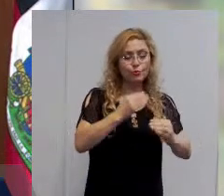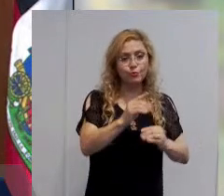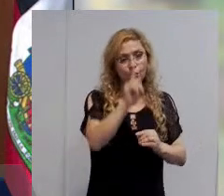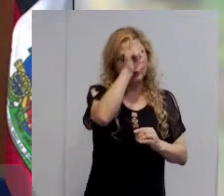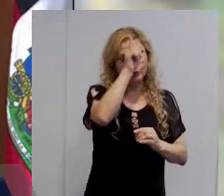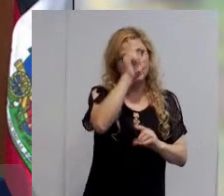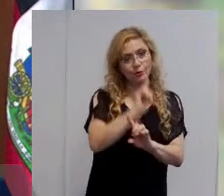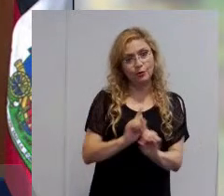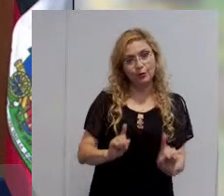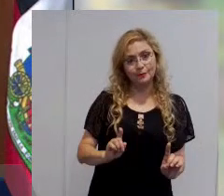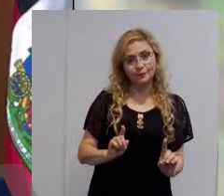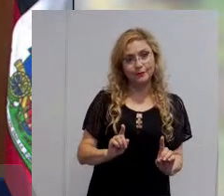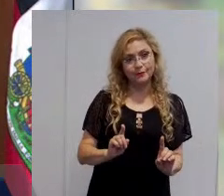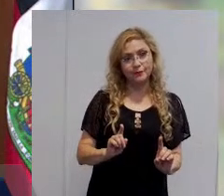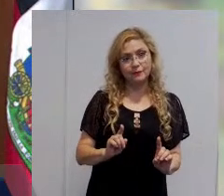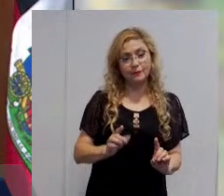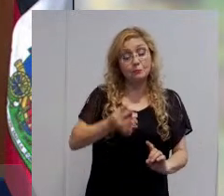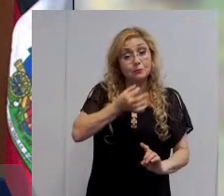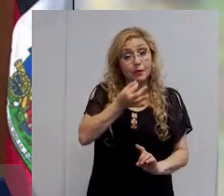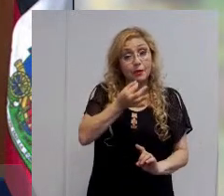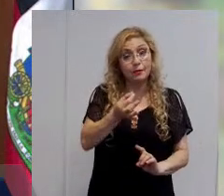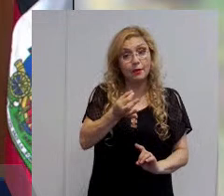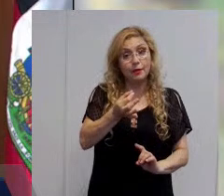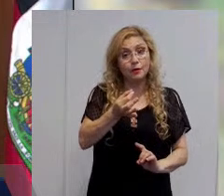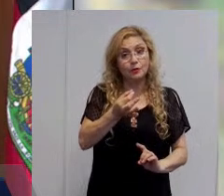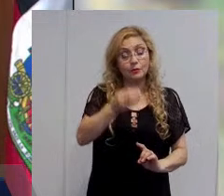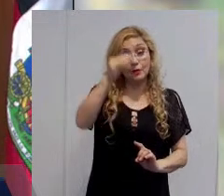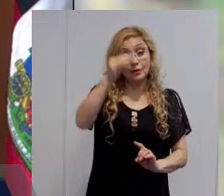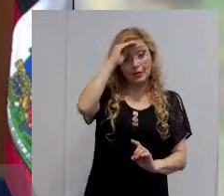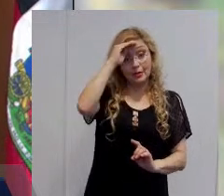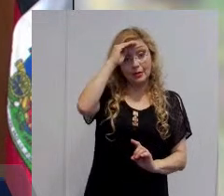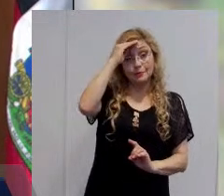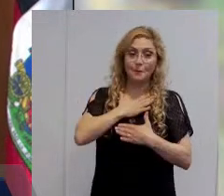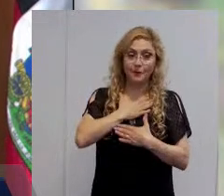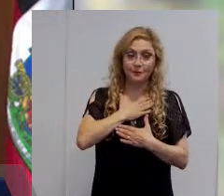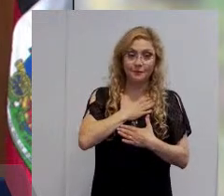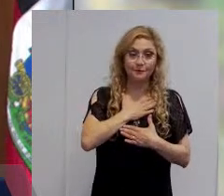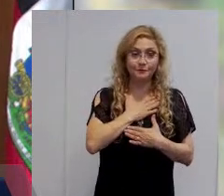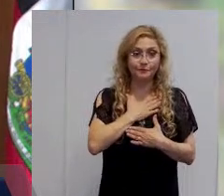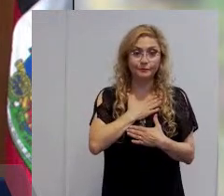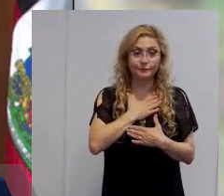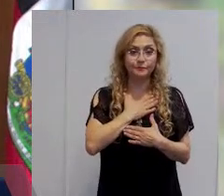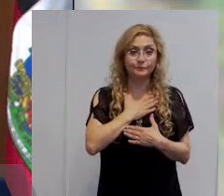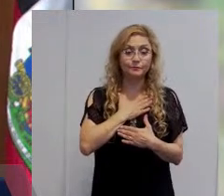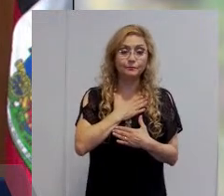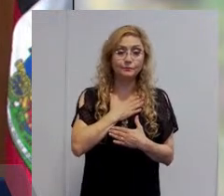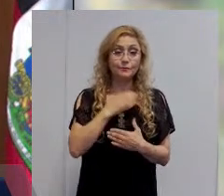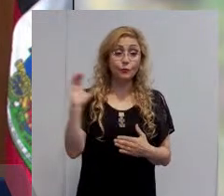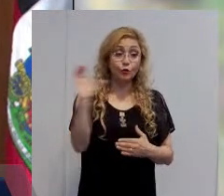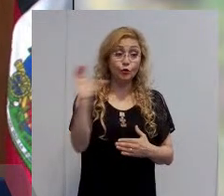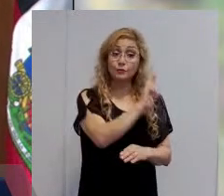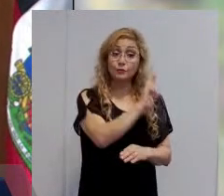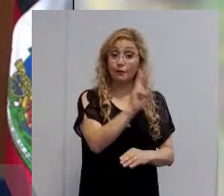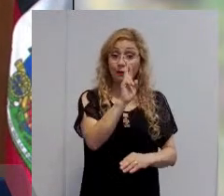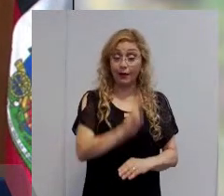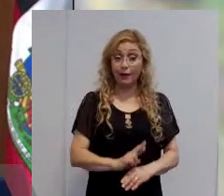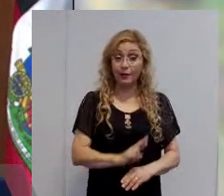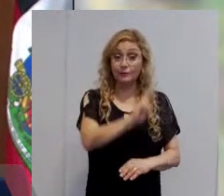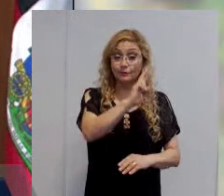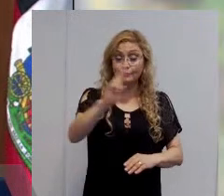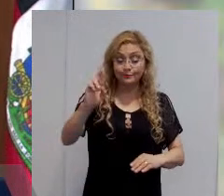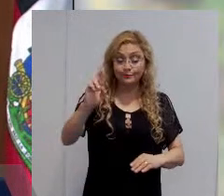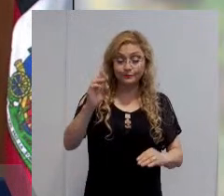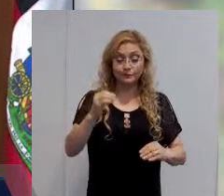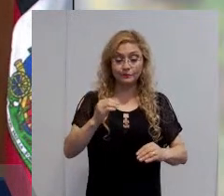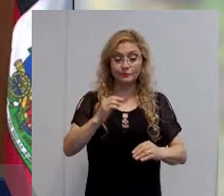modern. And perhaps we're not all that accustomed to this. And this is, I'm speaking from